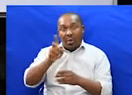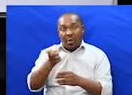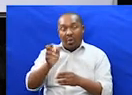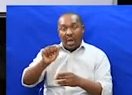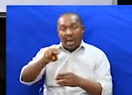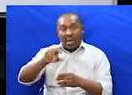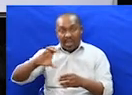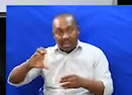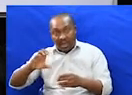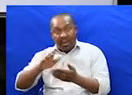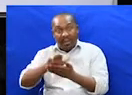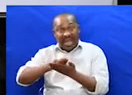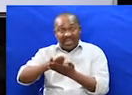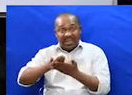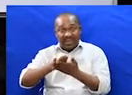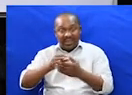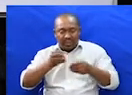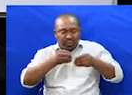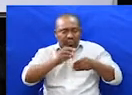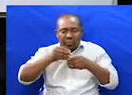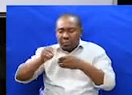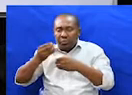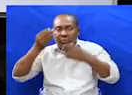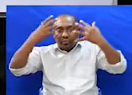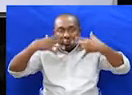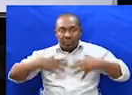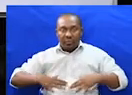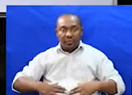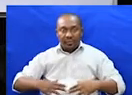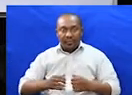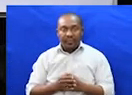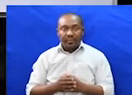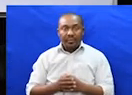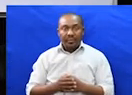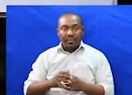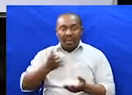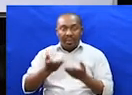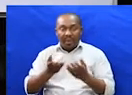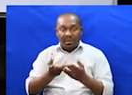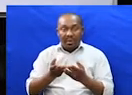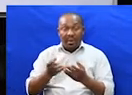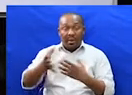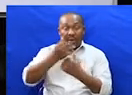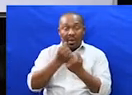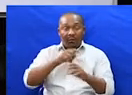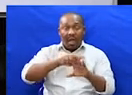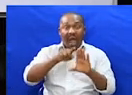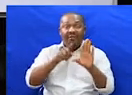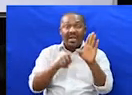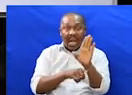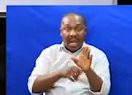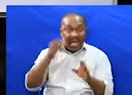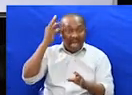If somebody, maybe hair texture of somebody is African hairs, or Asian